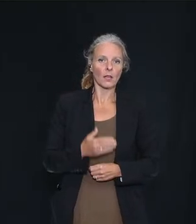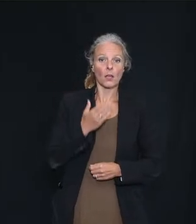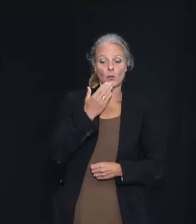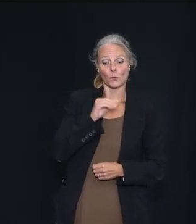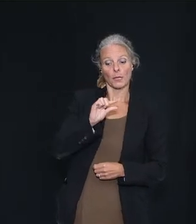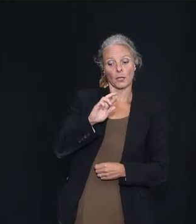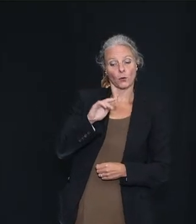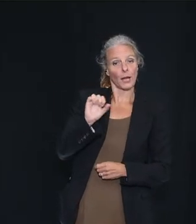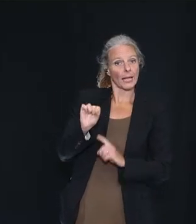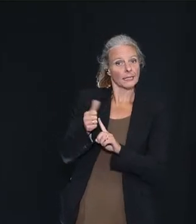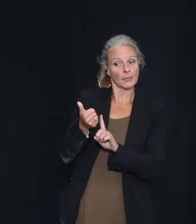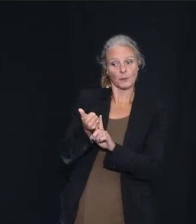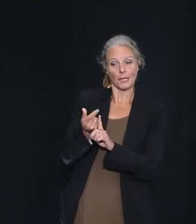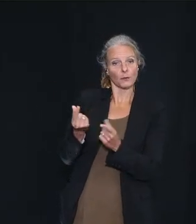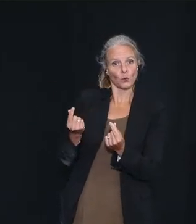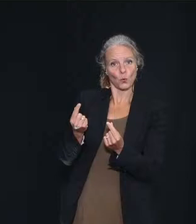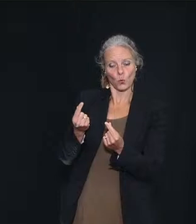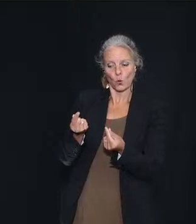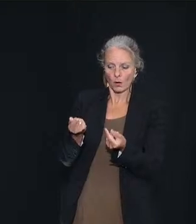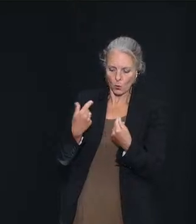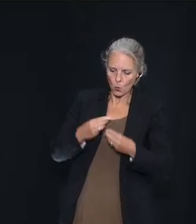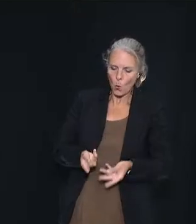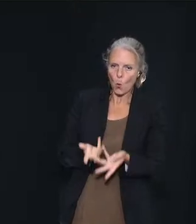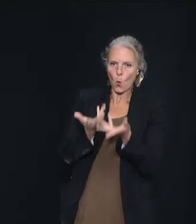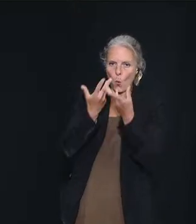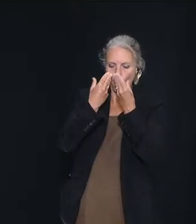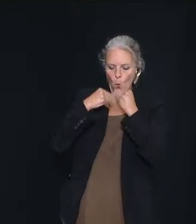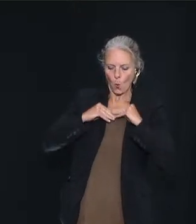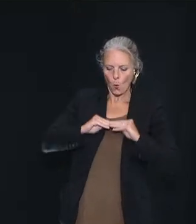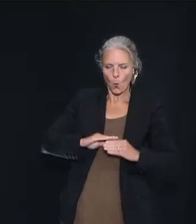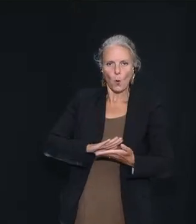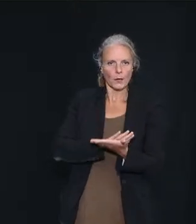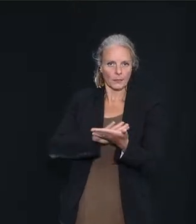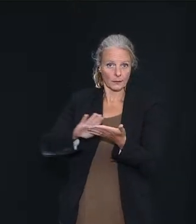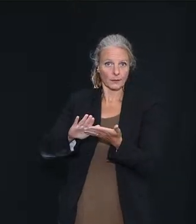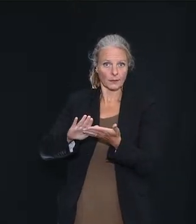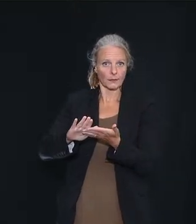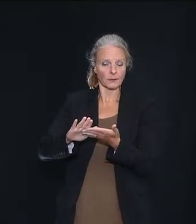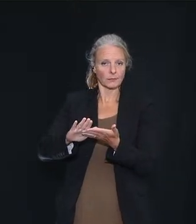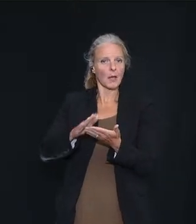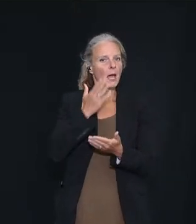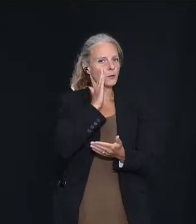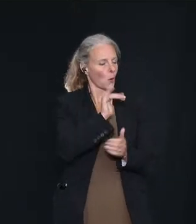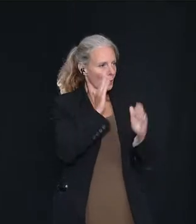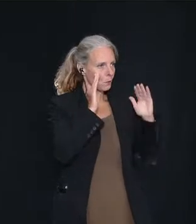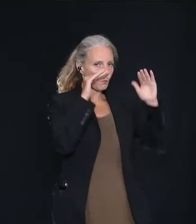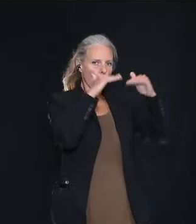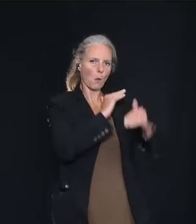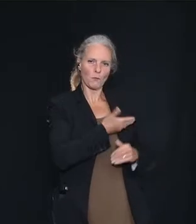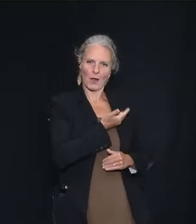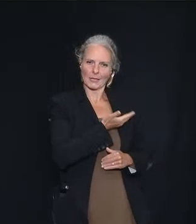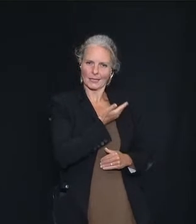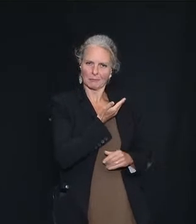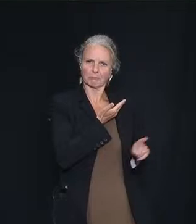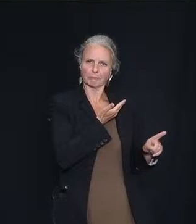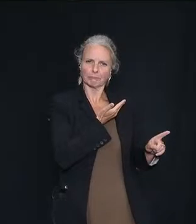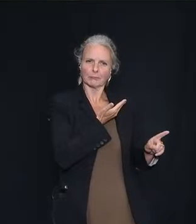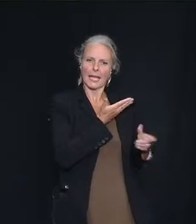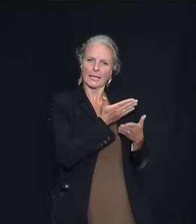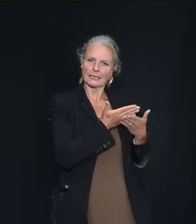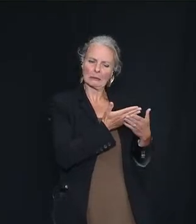purifies through the smell, through the sense of smell. I know Pope Francis has a little bit of difficulty with